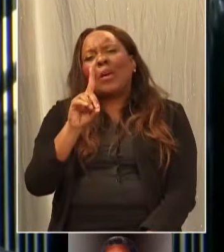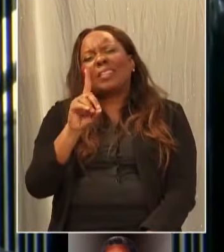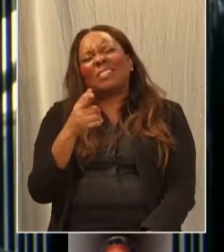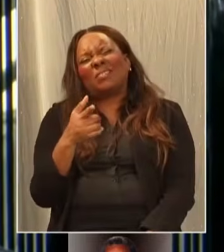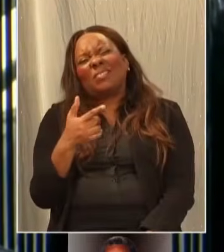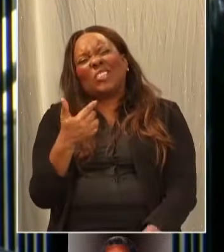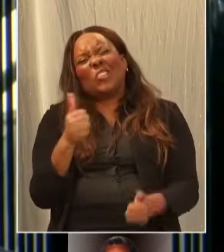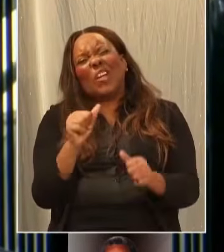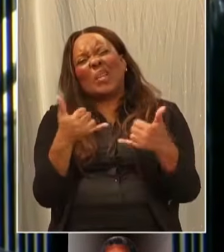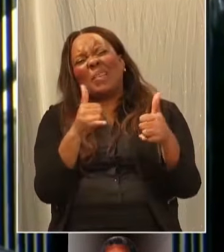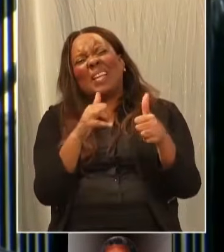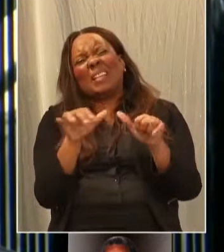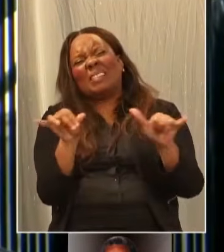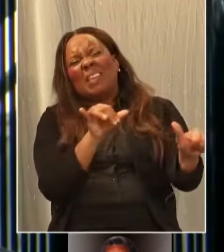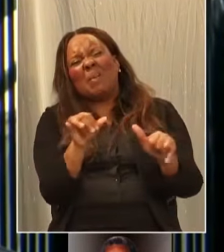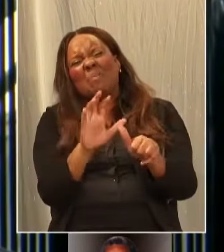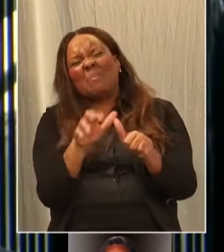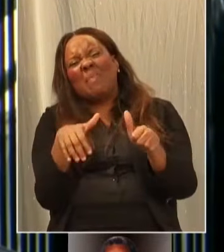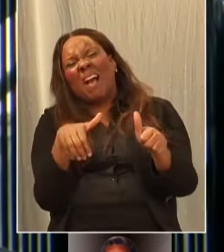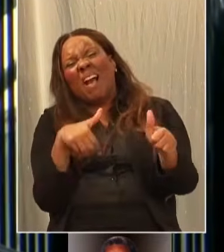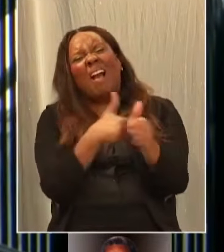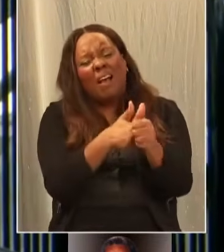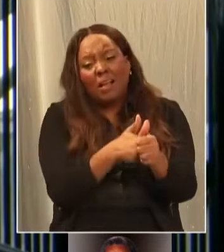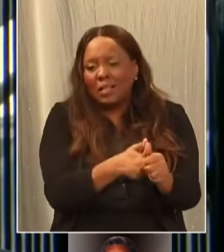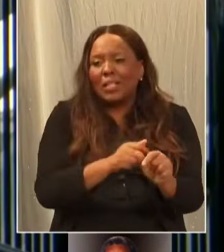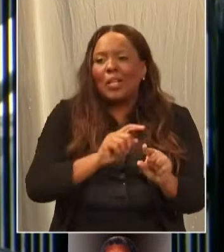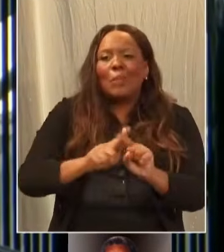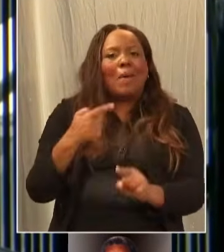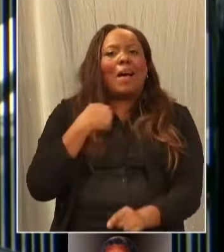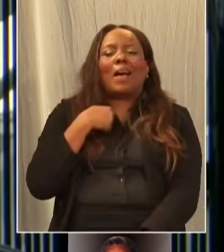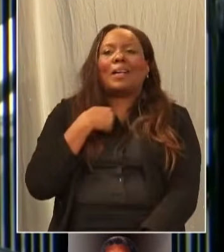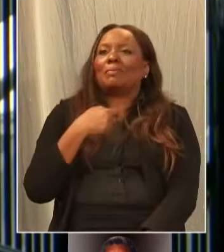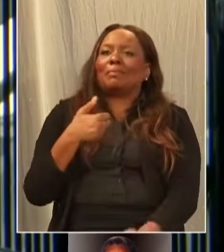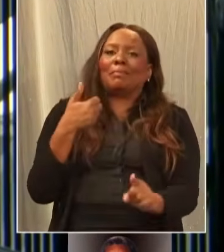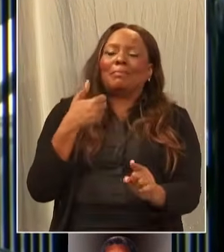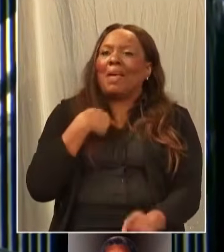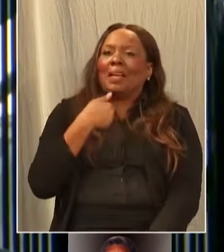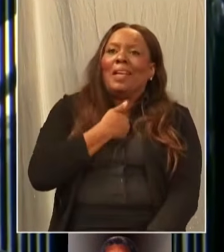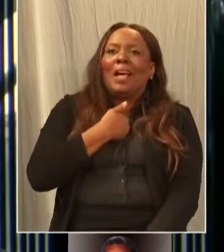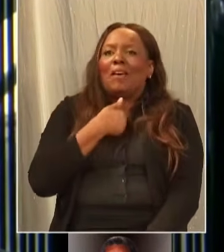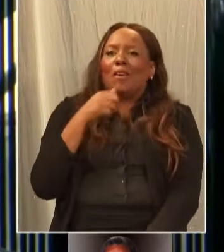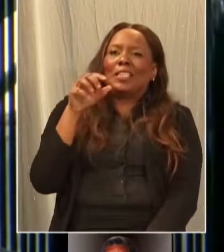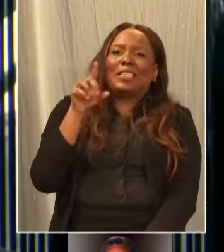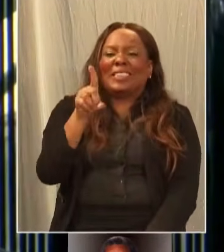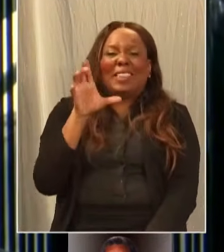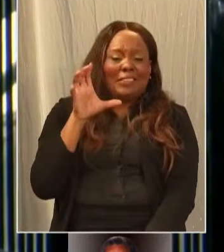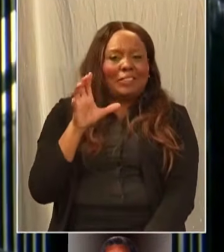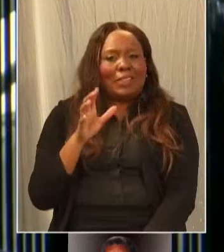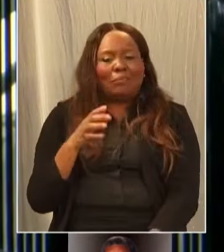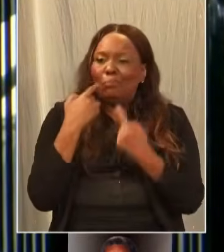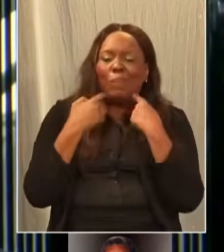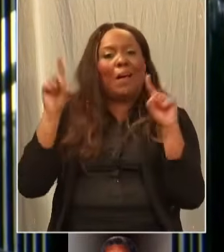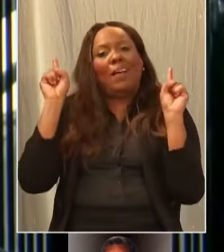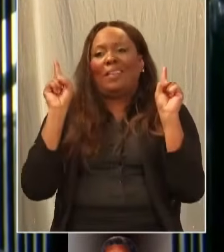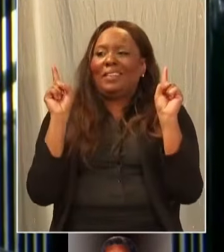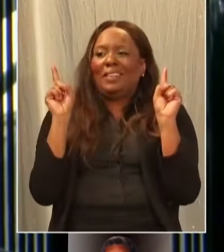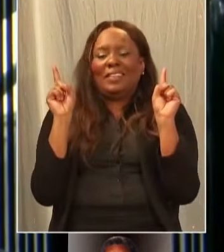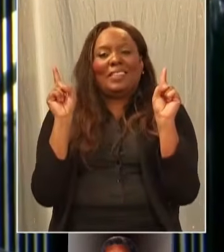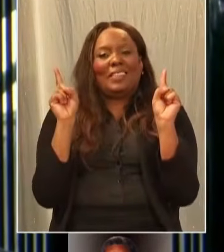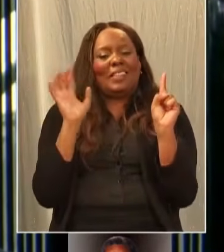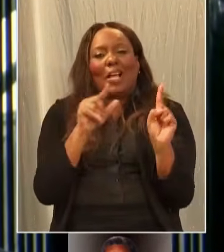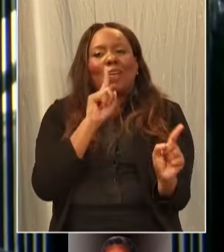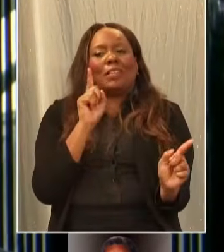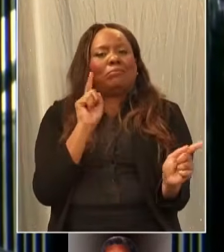Happily, I redeemed myself by scoring a century in the second innings. That innings transformed